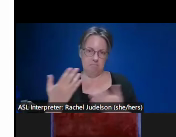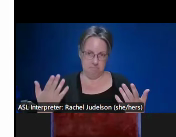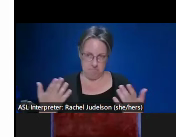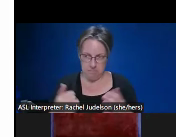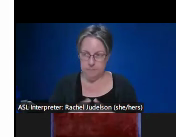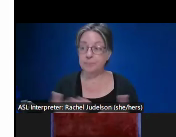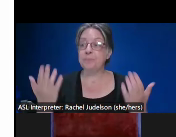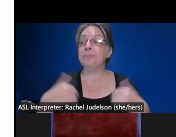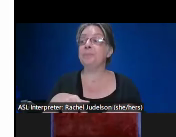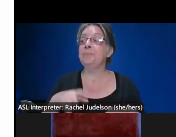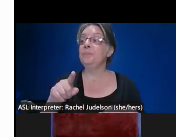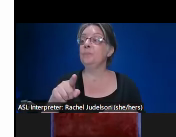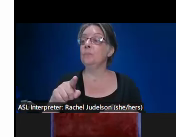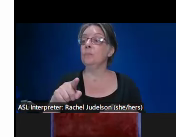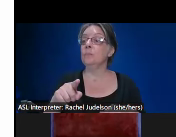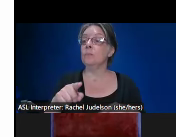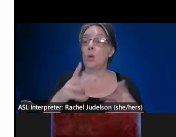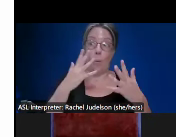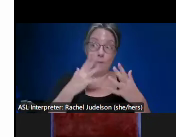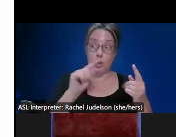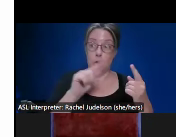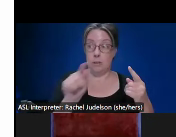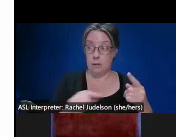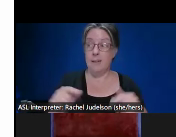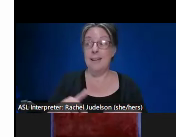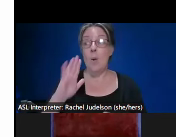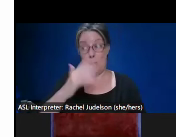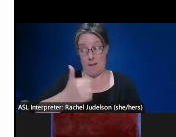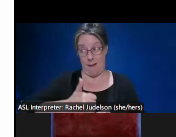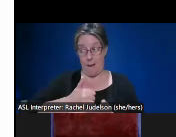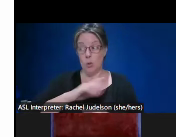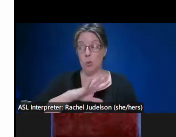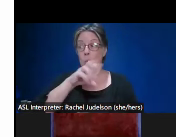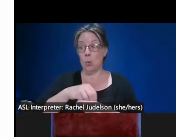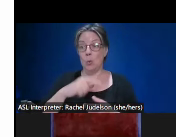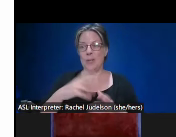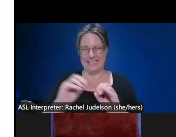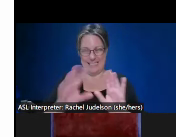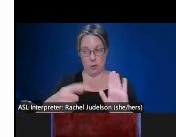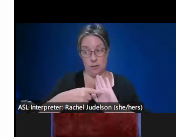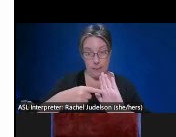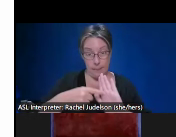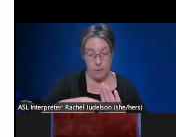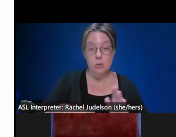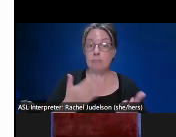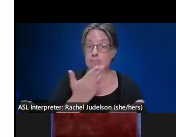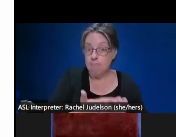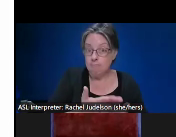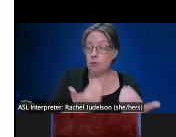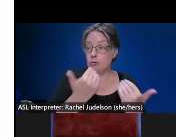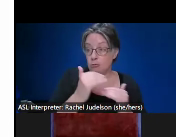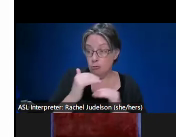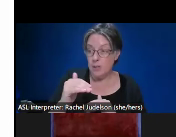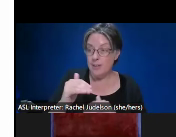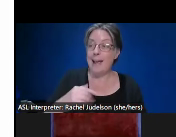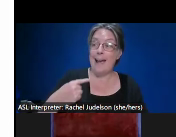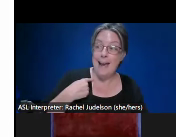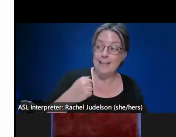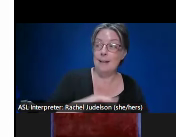fake reviewer goes on to say, it would be helpful to include explicit examples showing the restrictions on accented versus unaccented forms